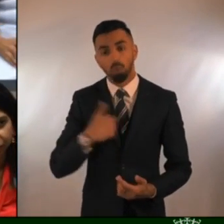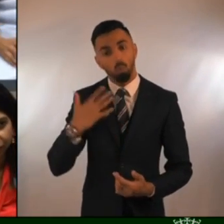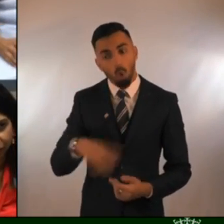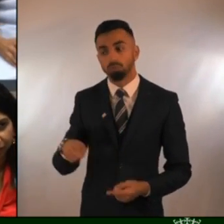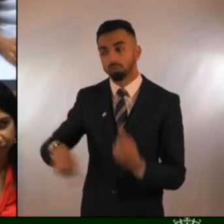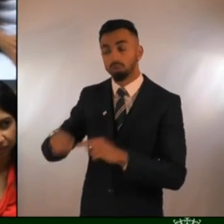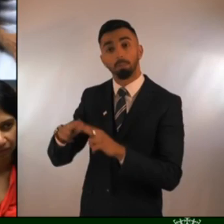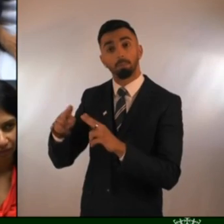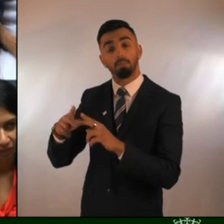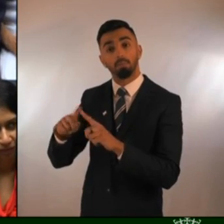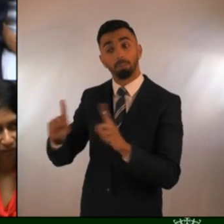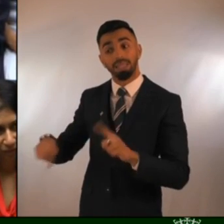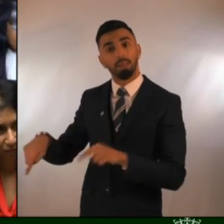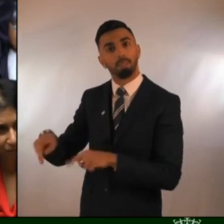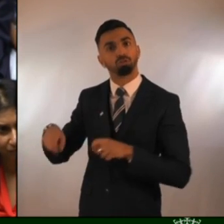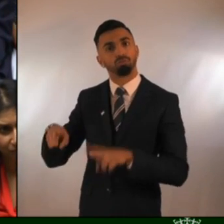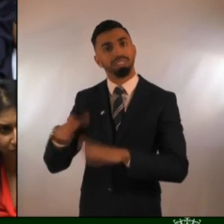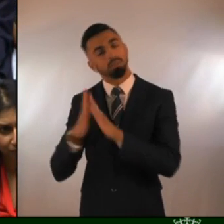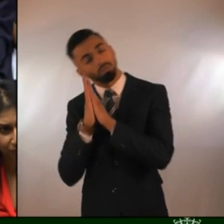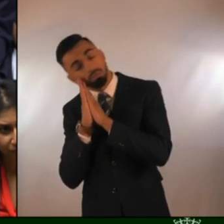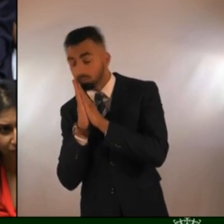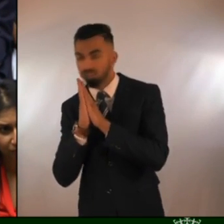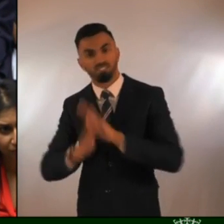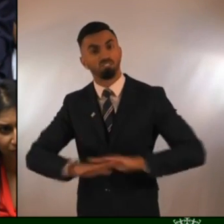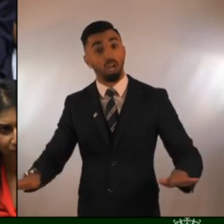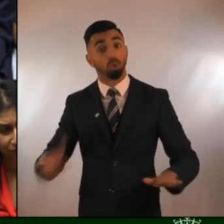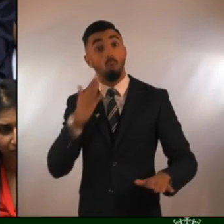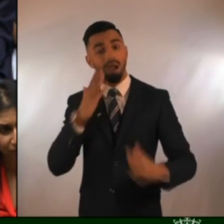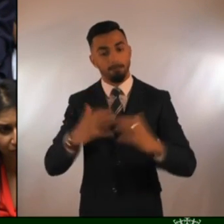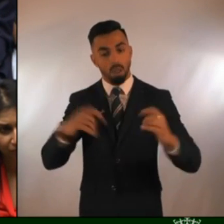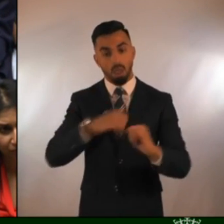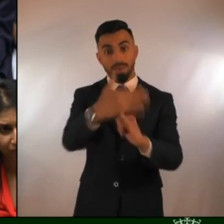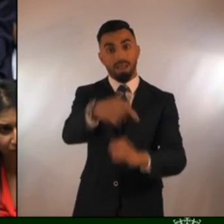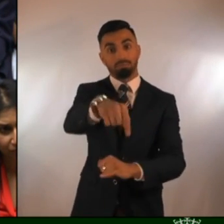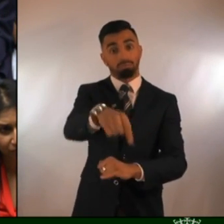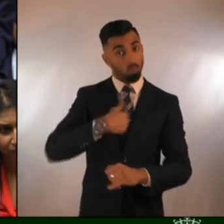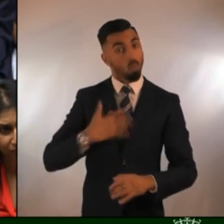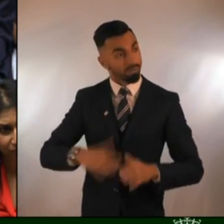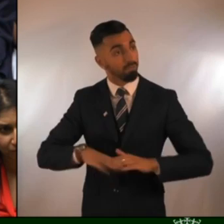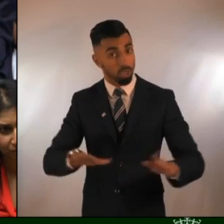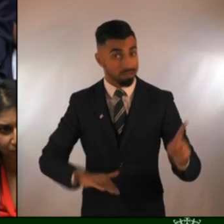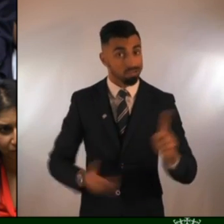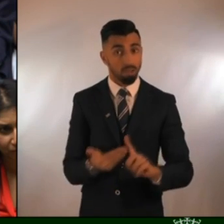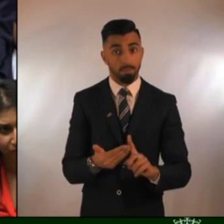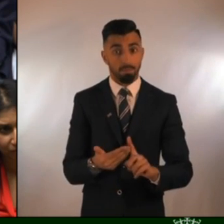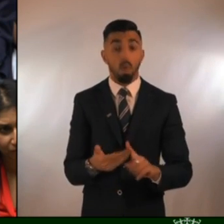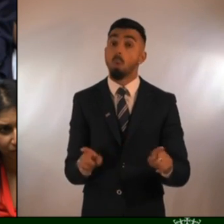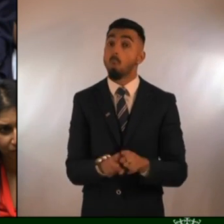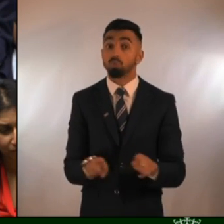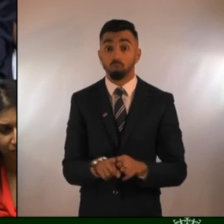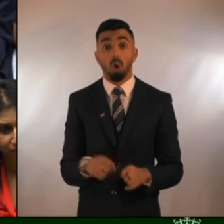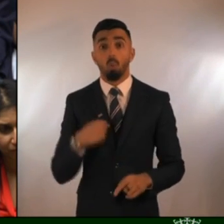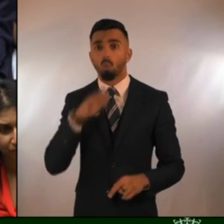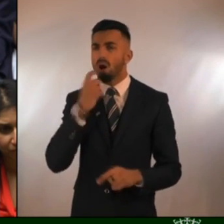fund those rough sleeping measures, I'm confirming today that our manifesto promise to introduce a new stamp duty surcharge for